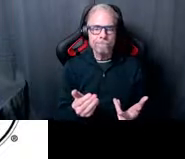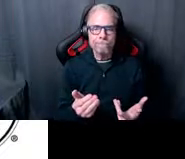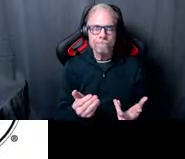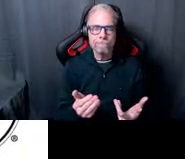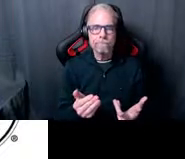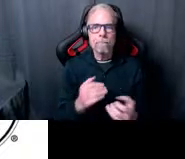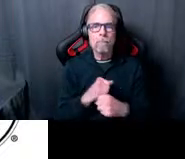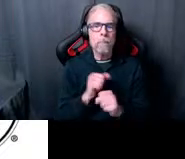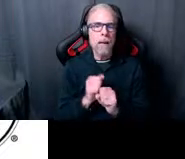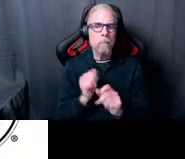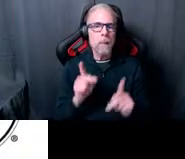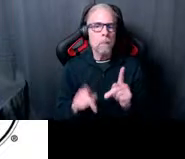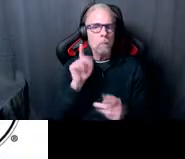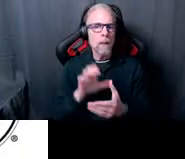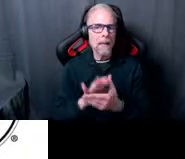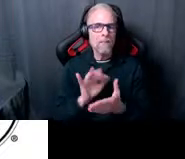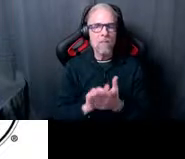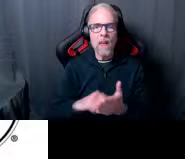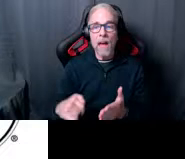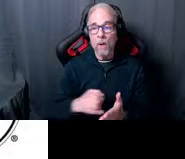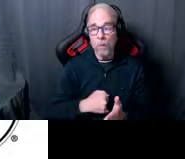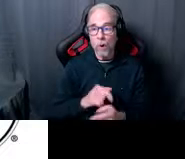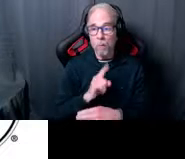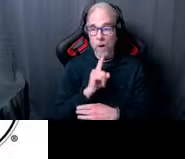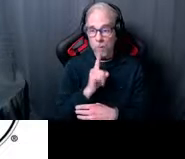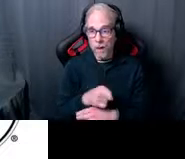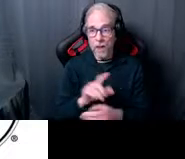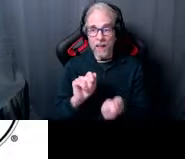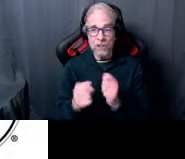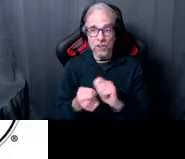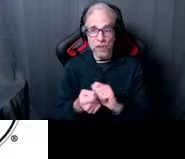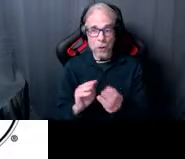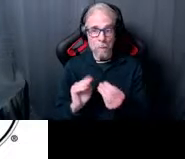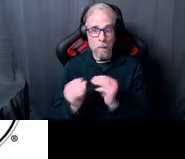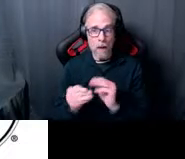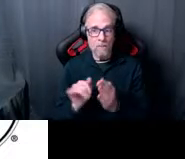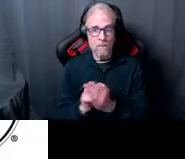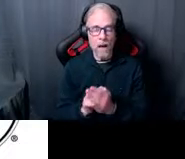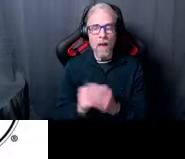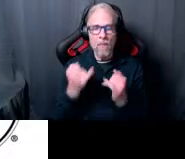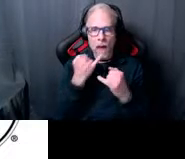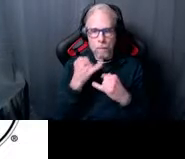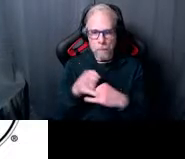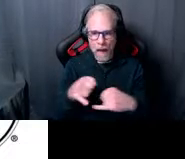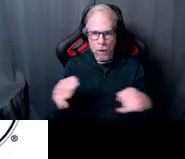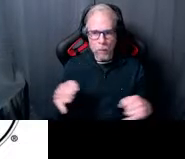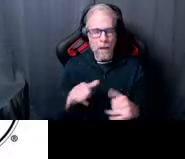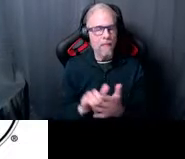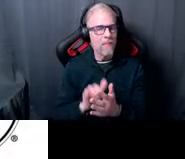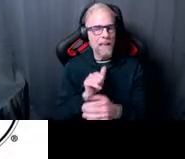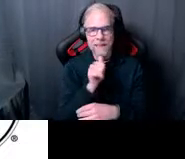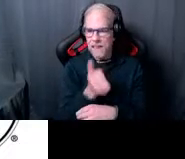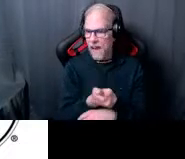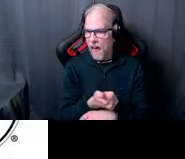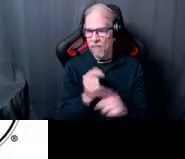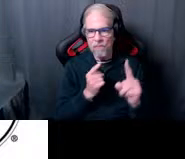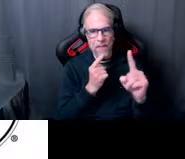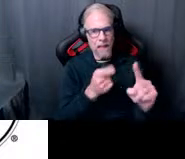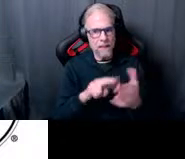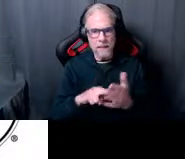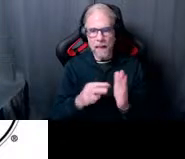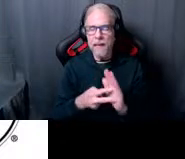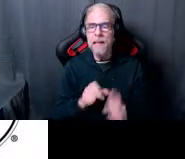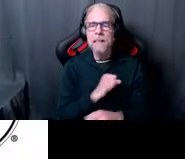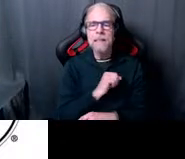make people believe that we were actually going to change or modify the boundary, and that is definitely not the intent. So staff are going to